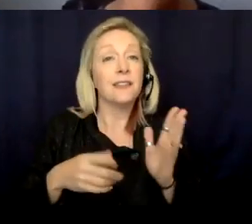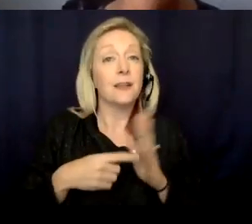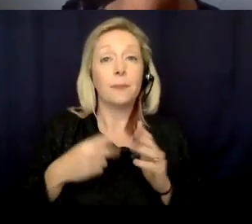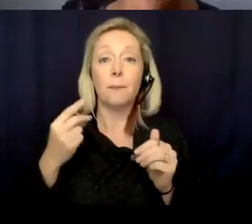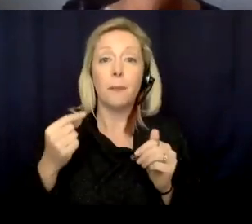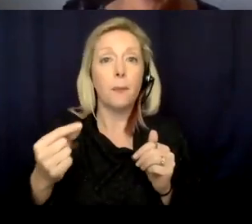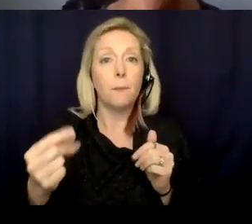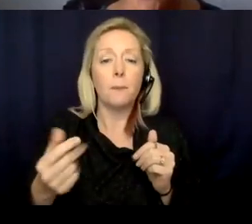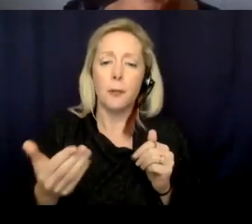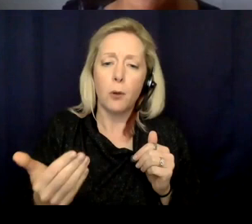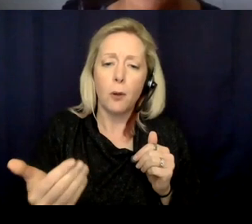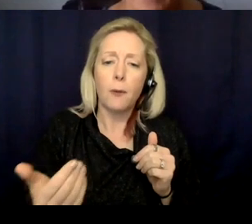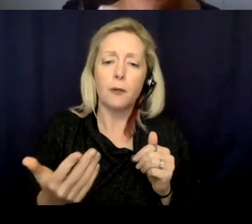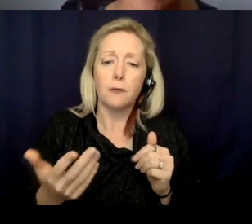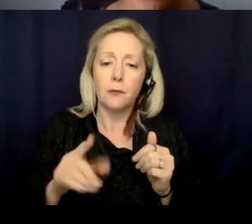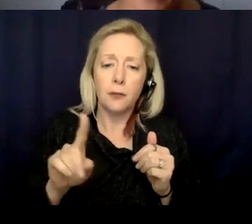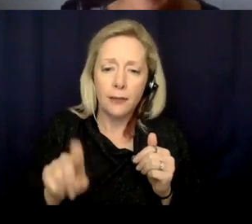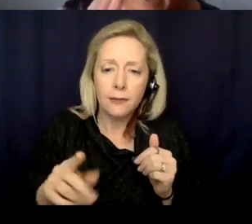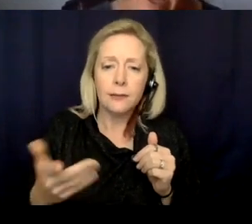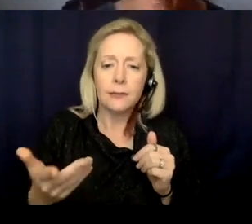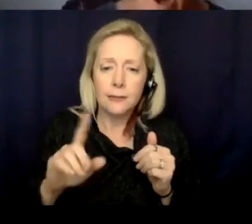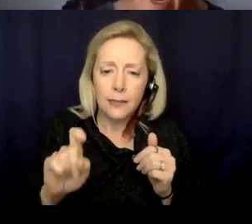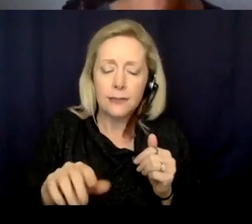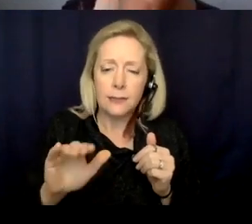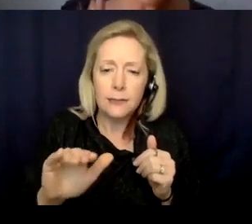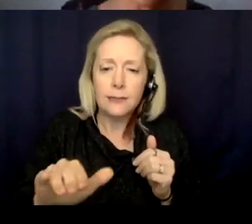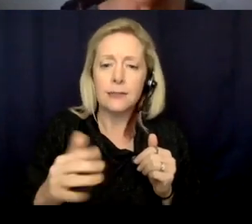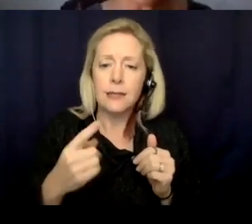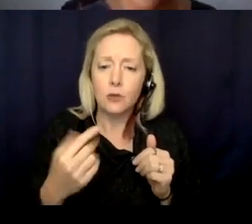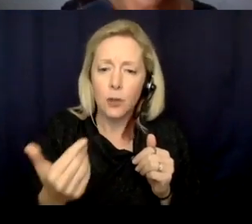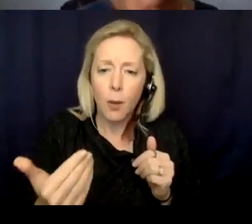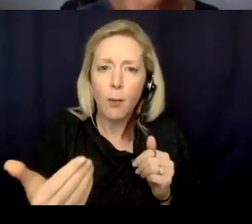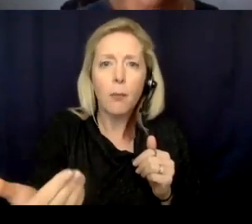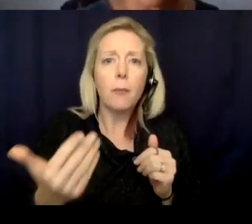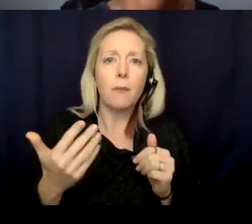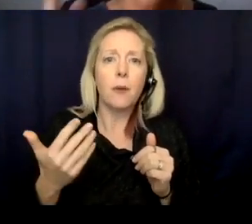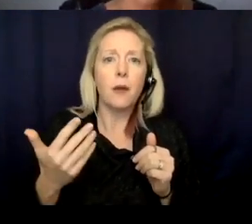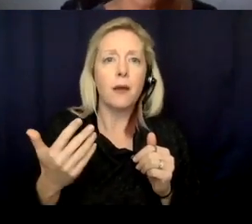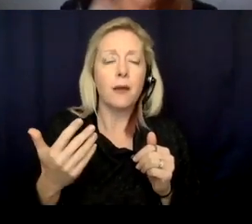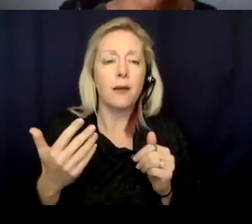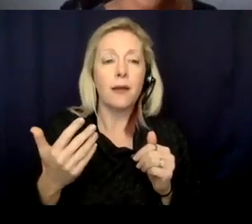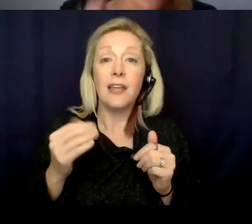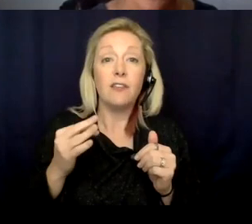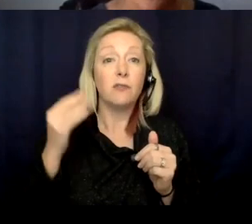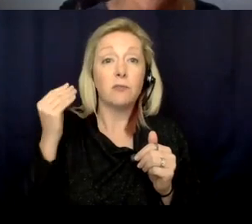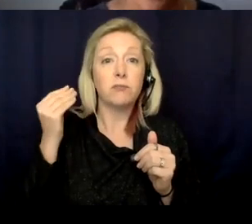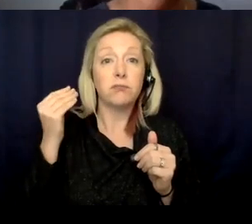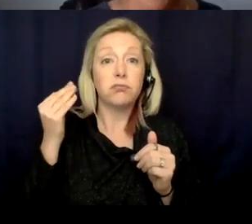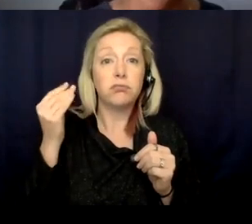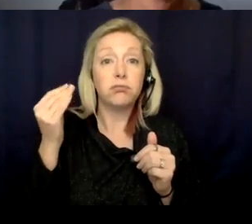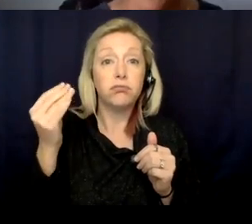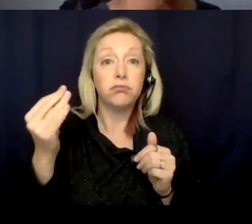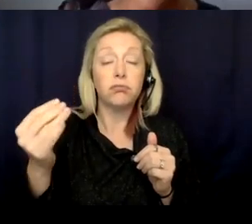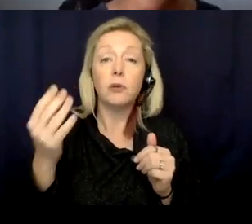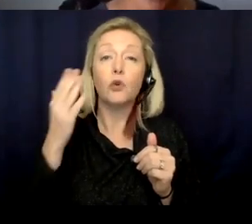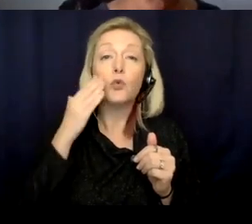Let's go. I'm going to ask you again. I'm going to ask you again. And what happens is it's like a computer. And if your computer, you